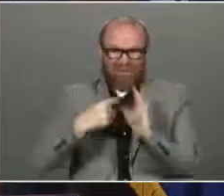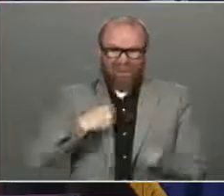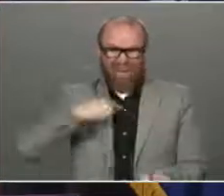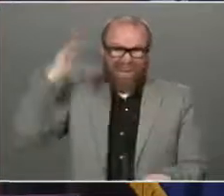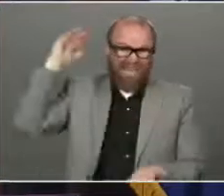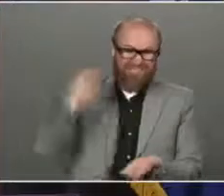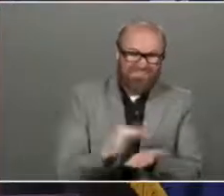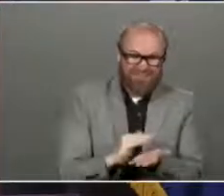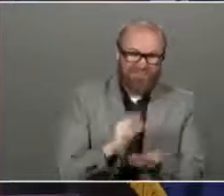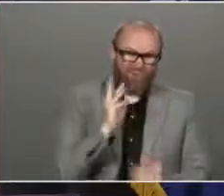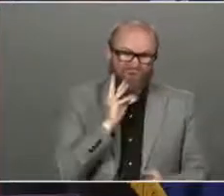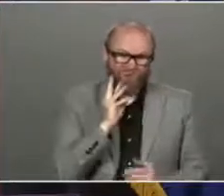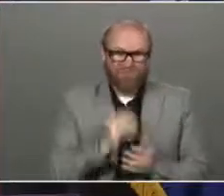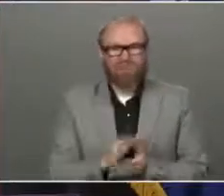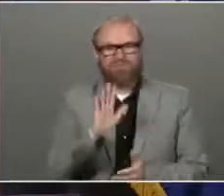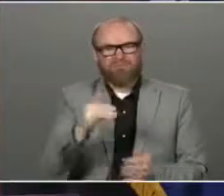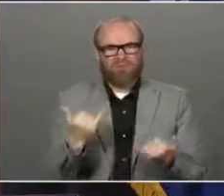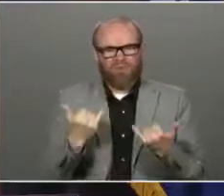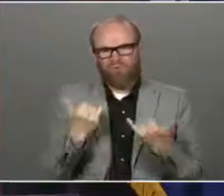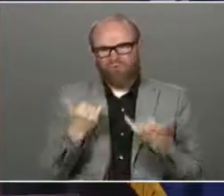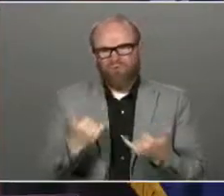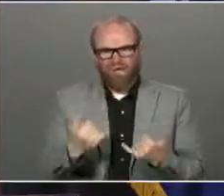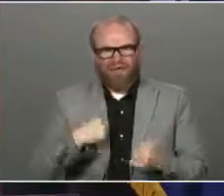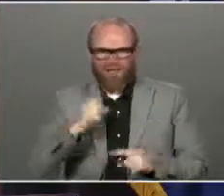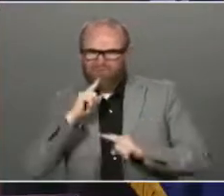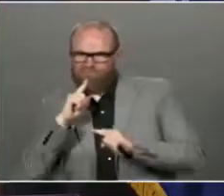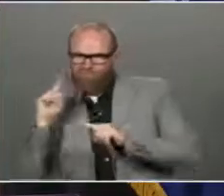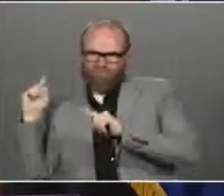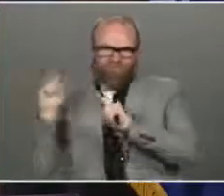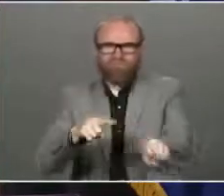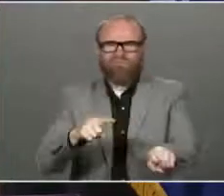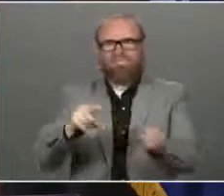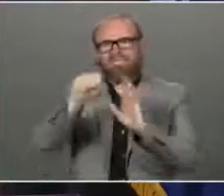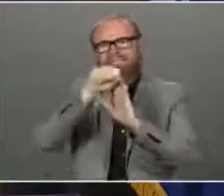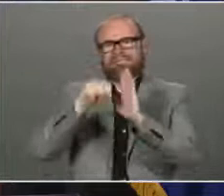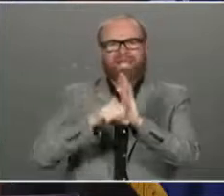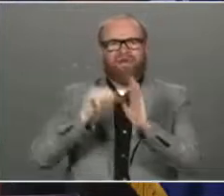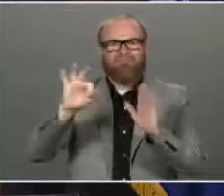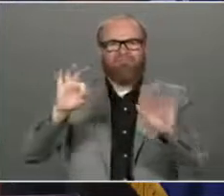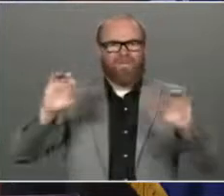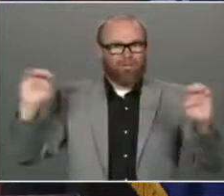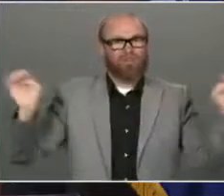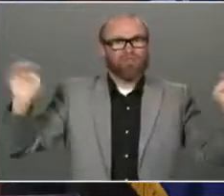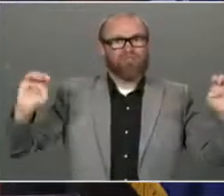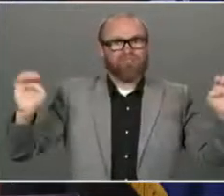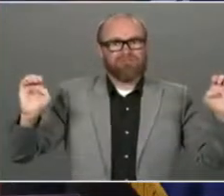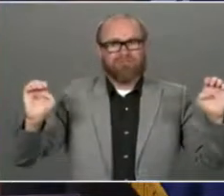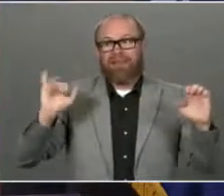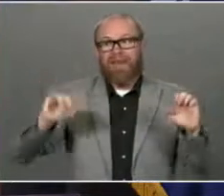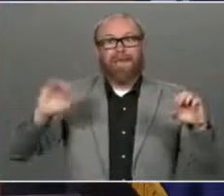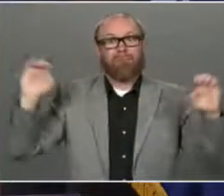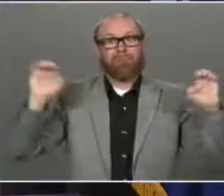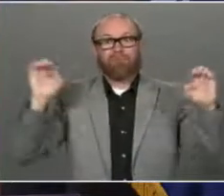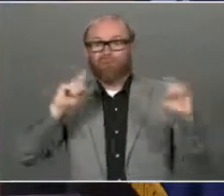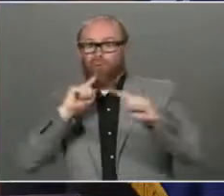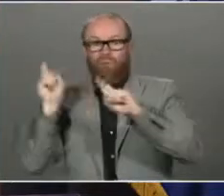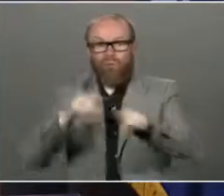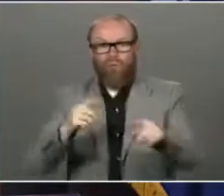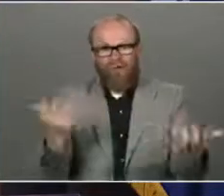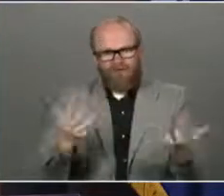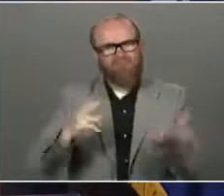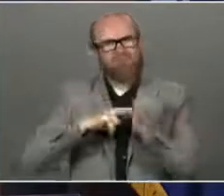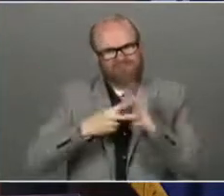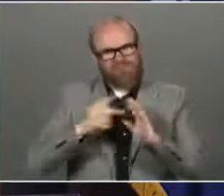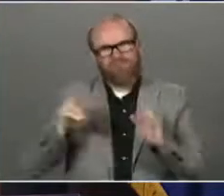that, I'm issuing a drought state of emergency effective today. This emergency order will allow the state to use any and all